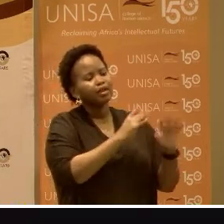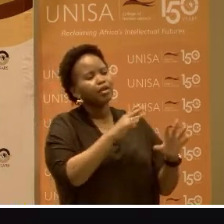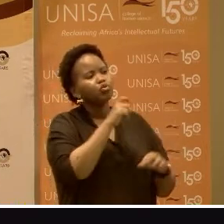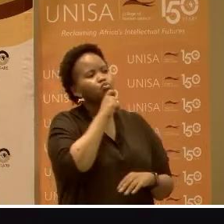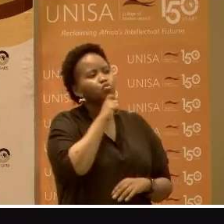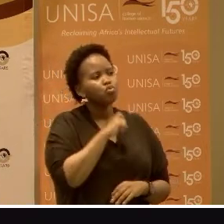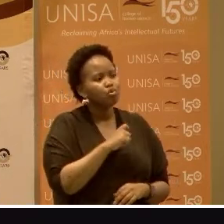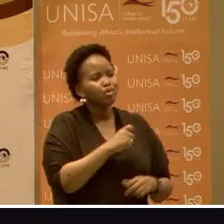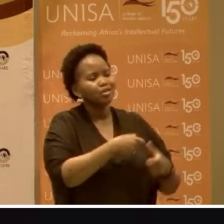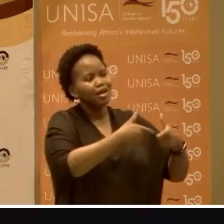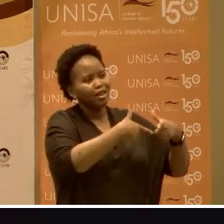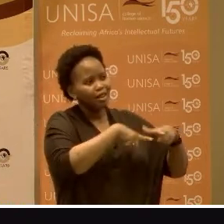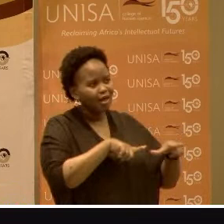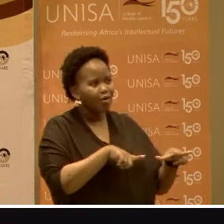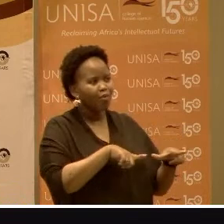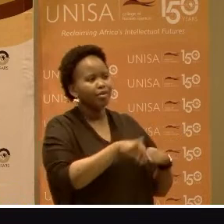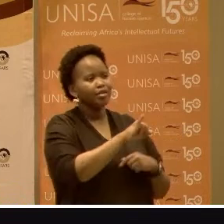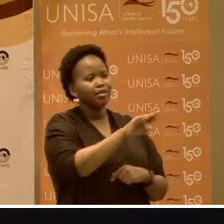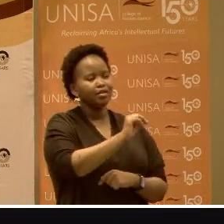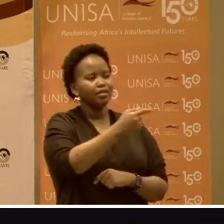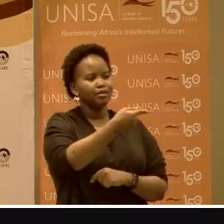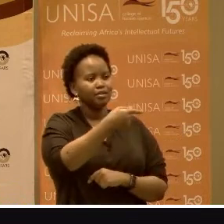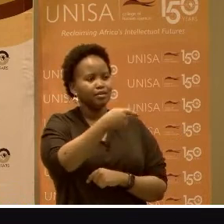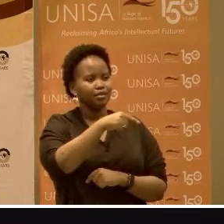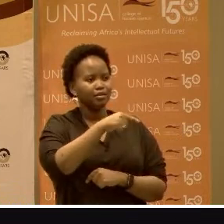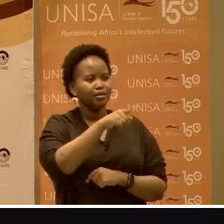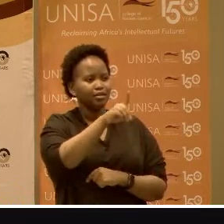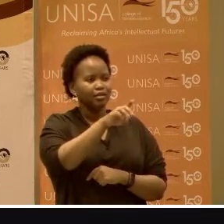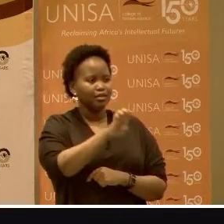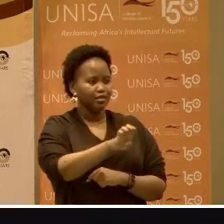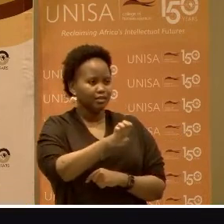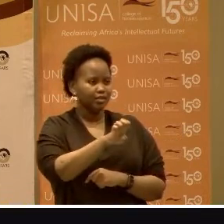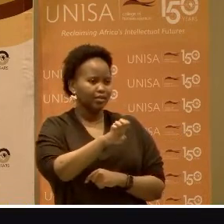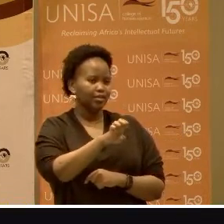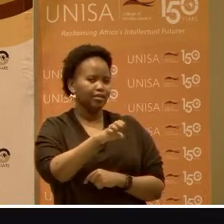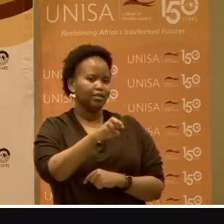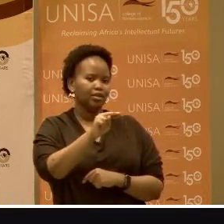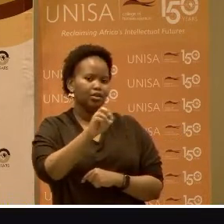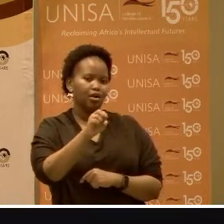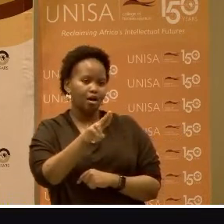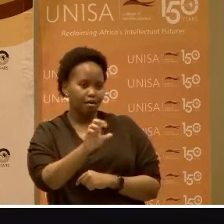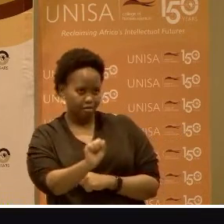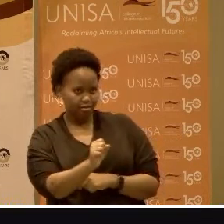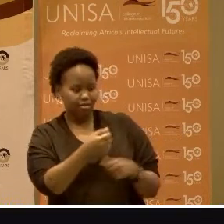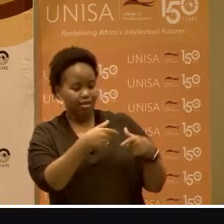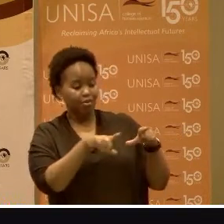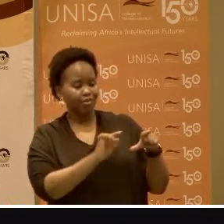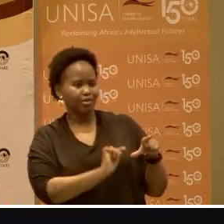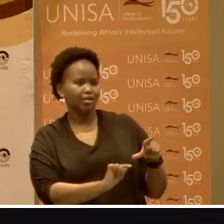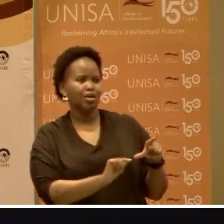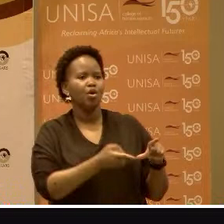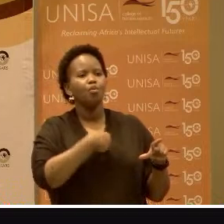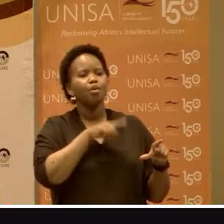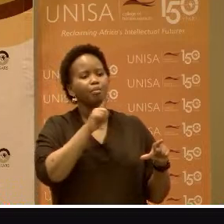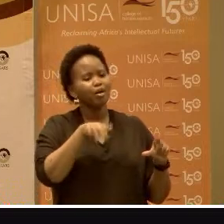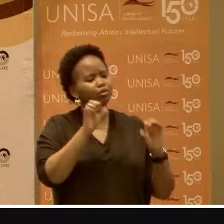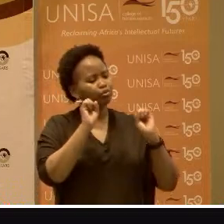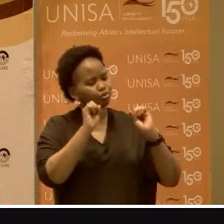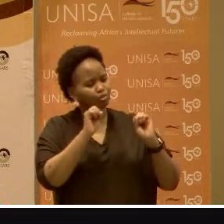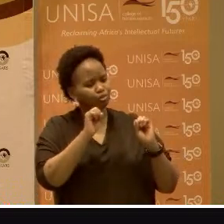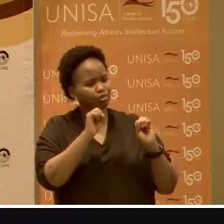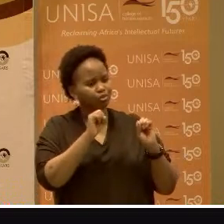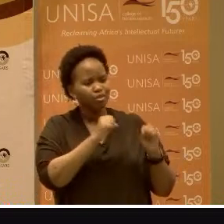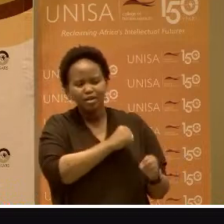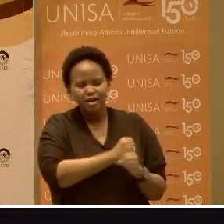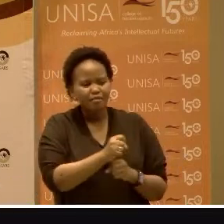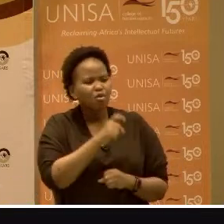our indigenous languages in our media. We should stop using English alone. We should stop using